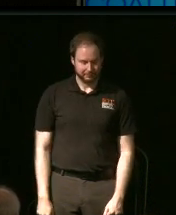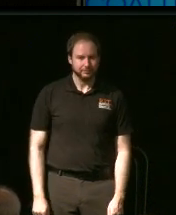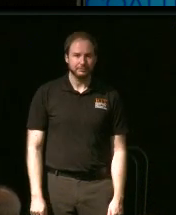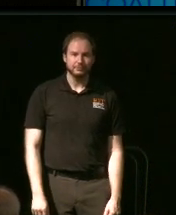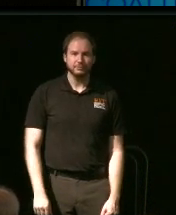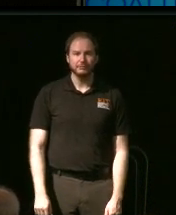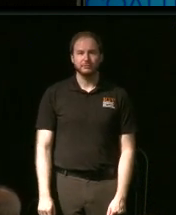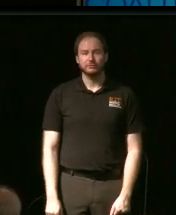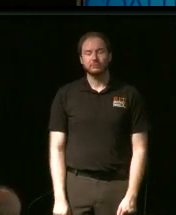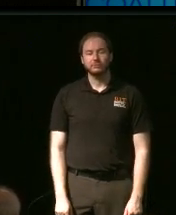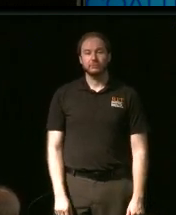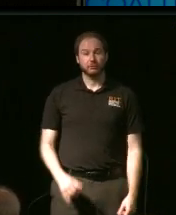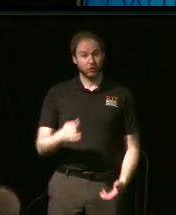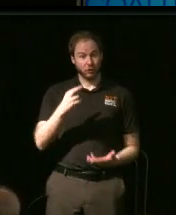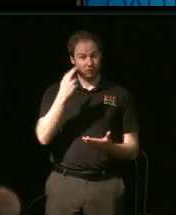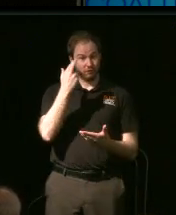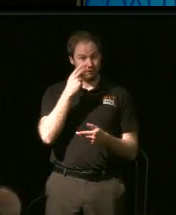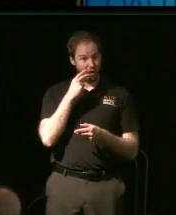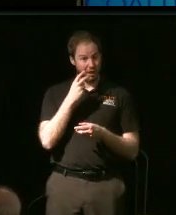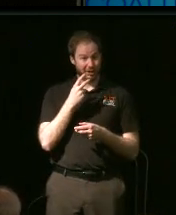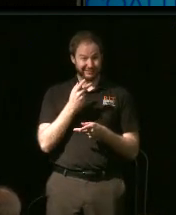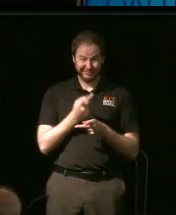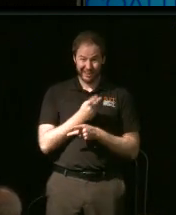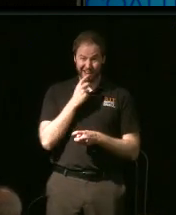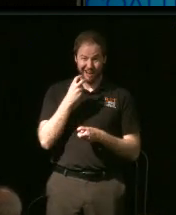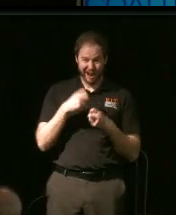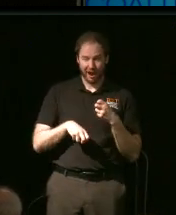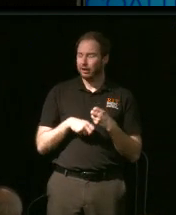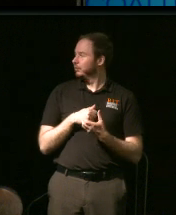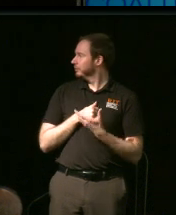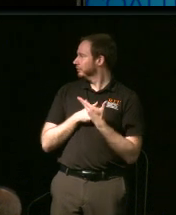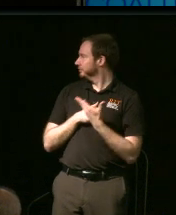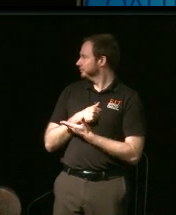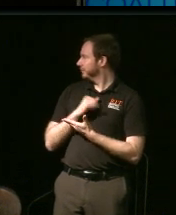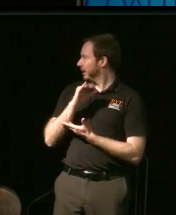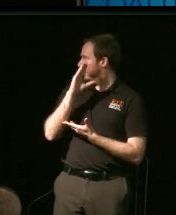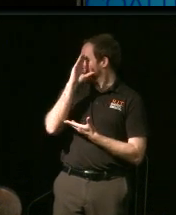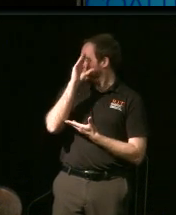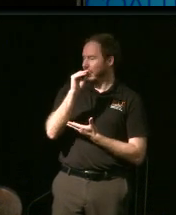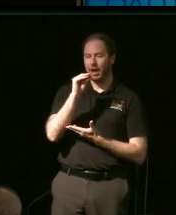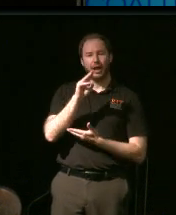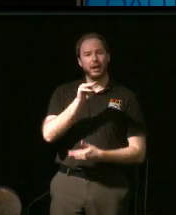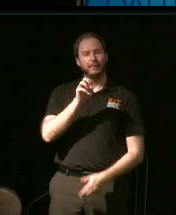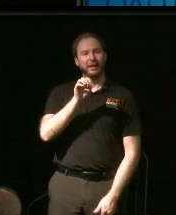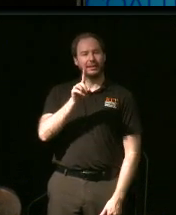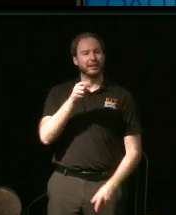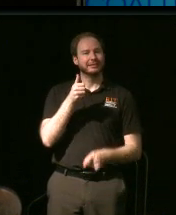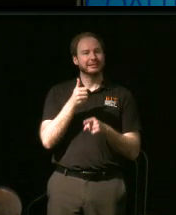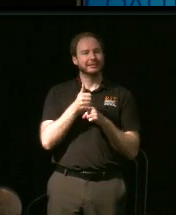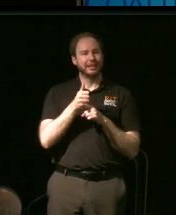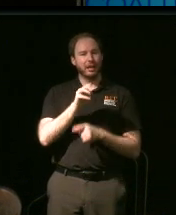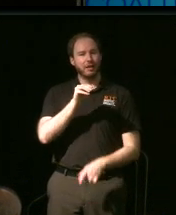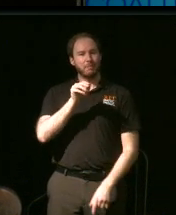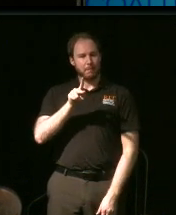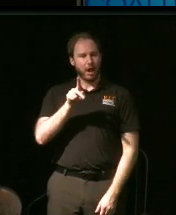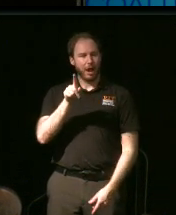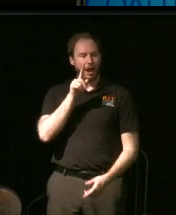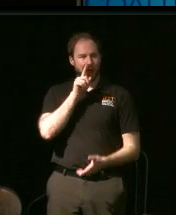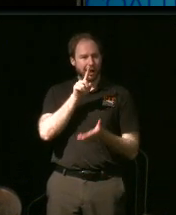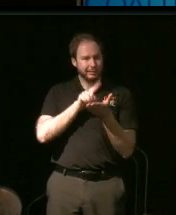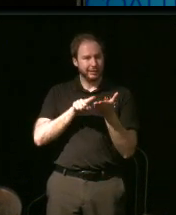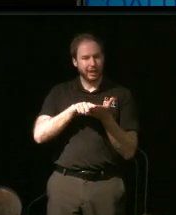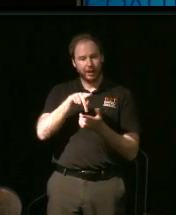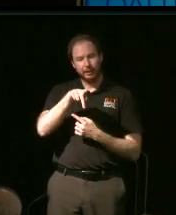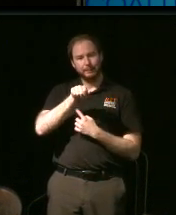This is why it's so hard to figure this out. So this is Gregor Mendel, this guy here. He was a monk. He studied peas,